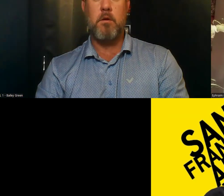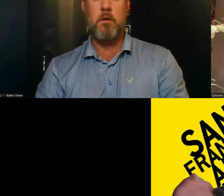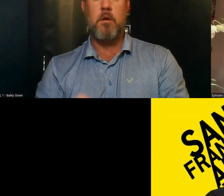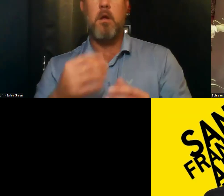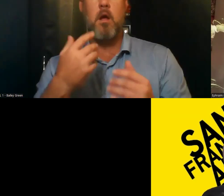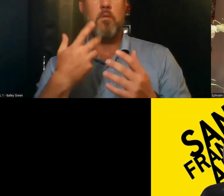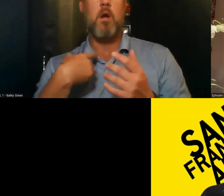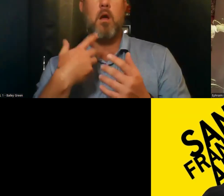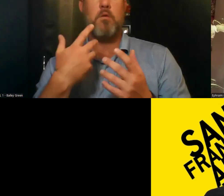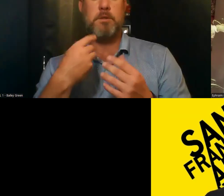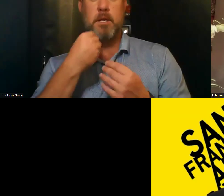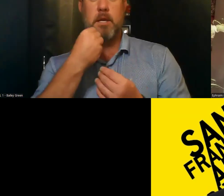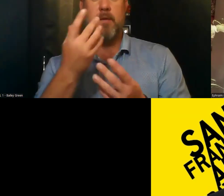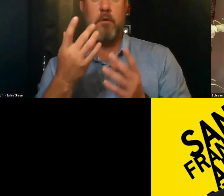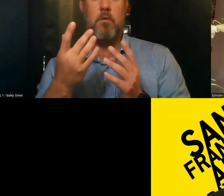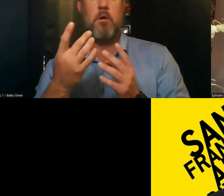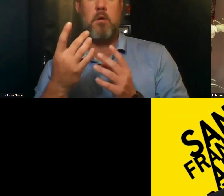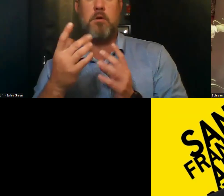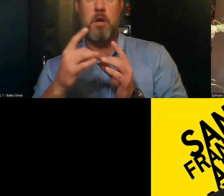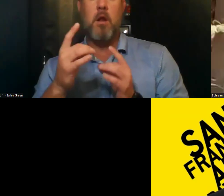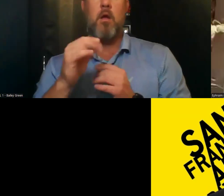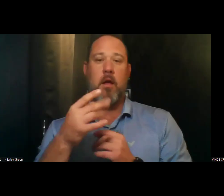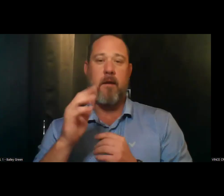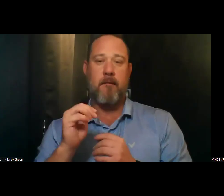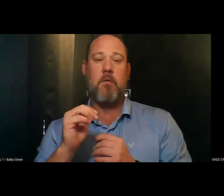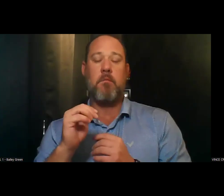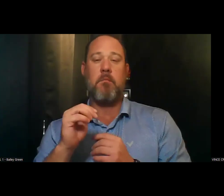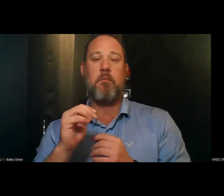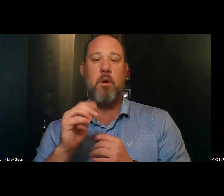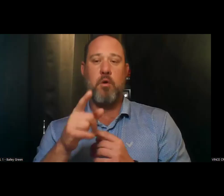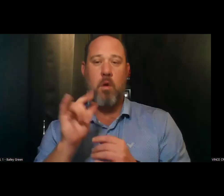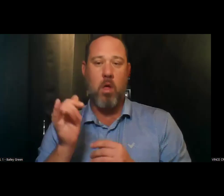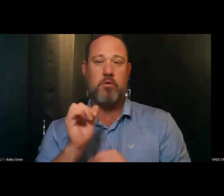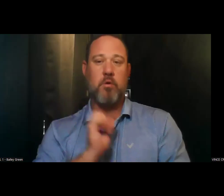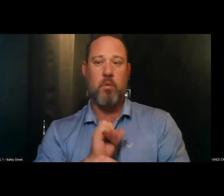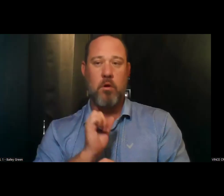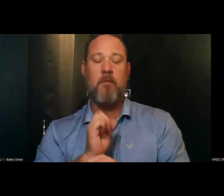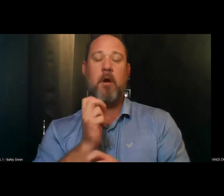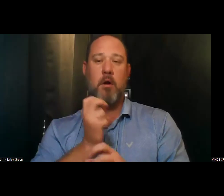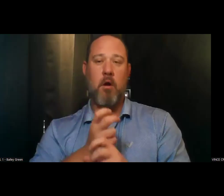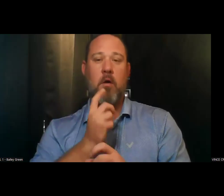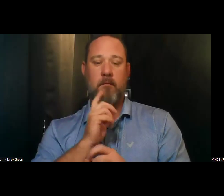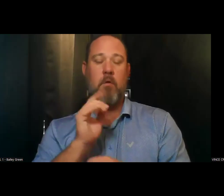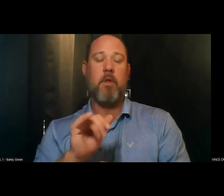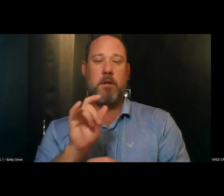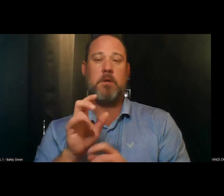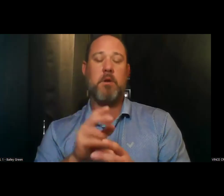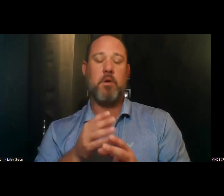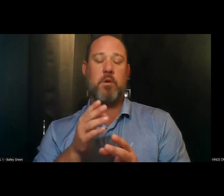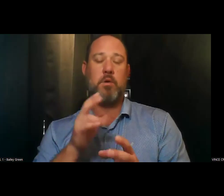to actually give you a shout out, which Ephraim just did. Yeah, because you also worked very, very hard for this and you stepped